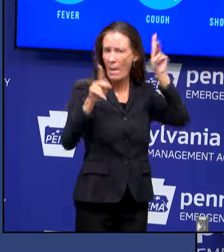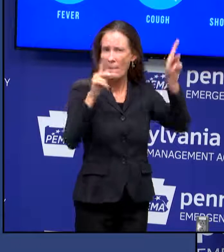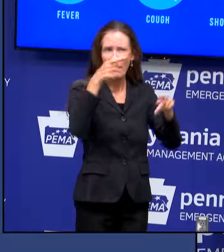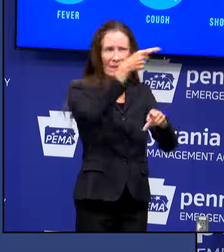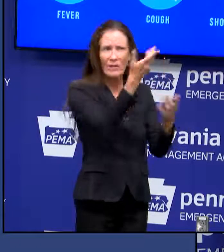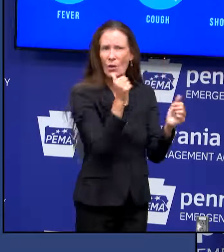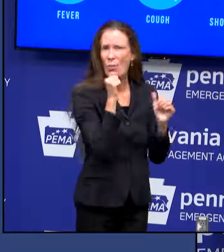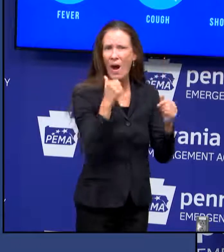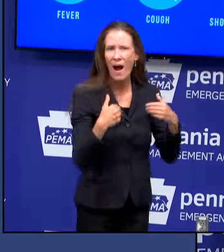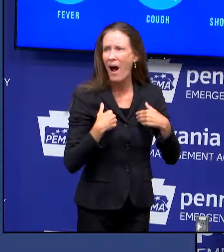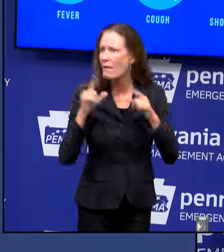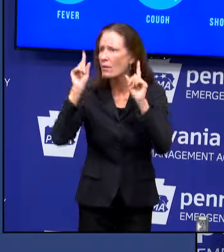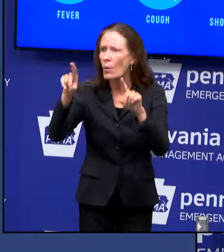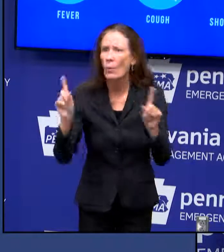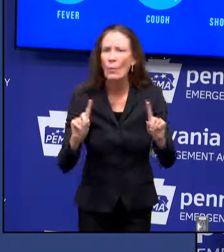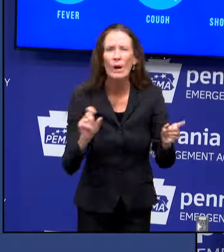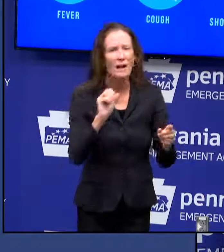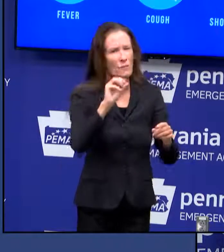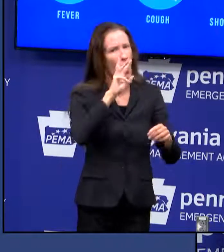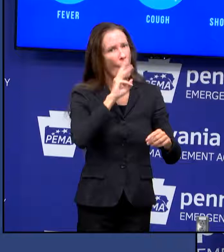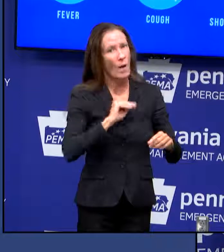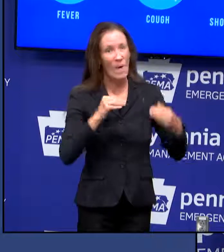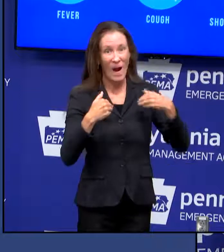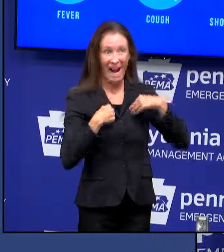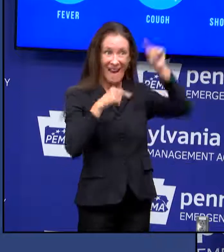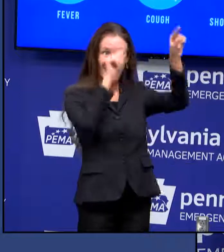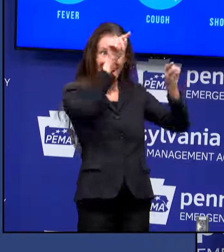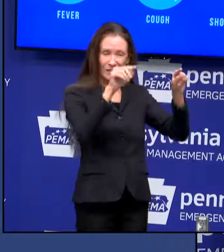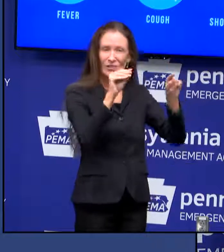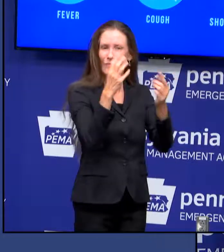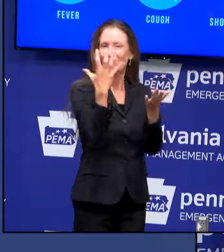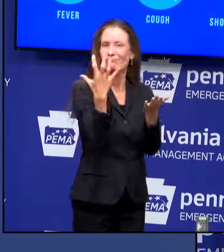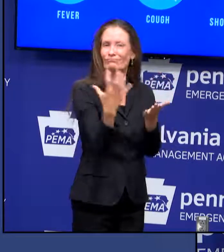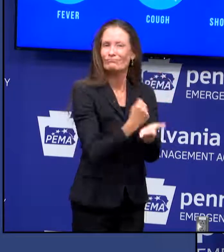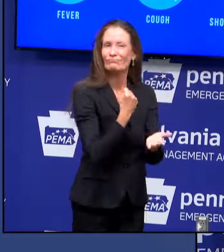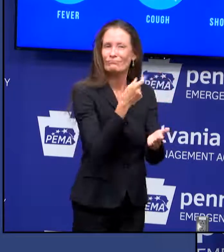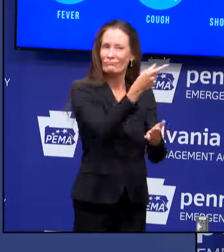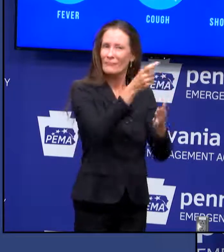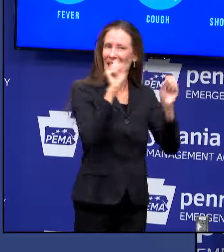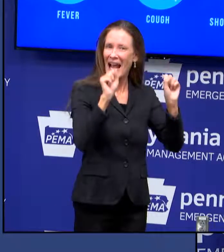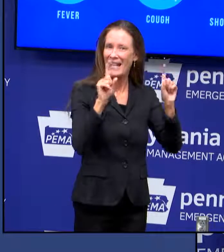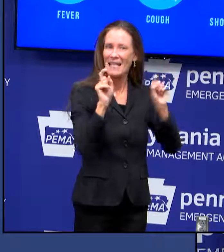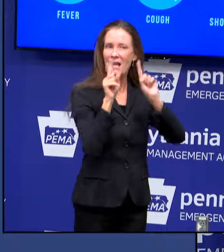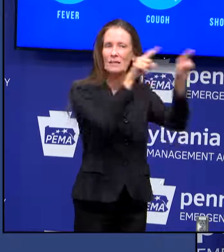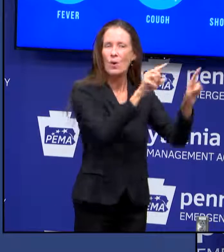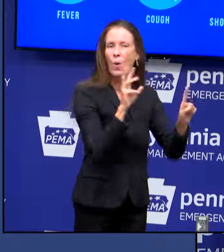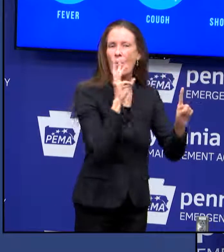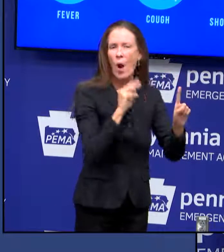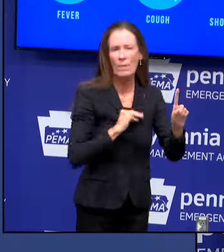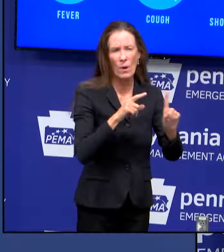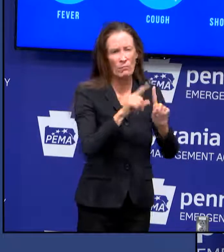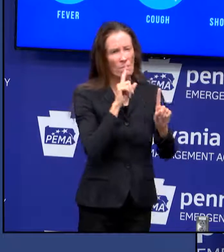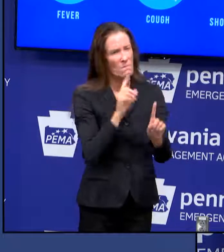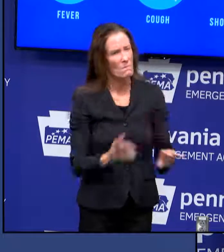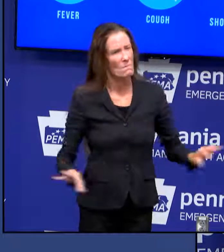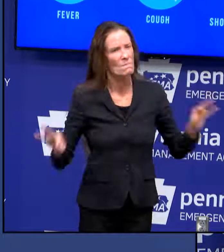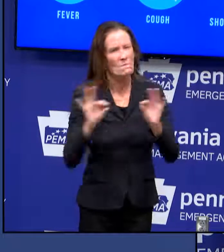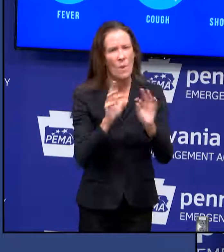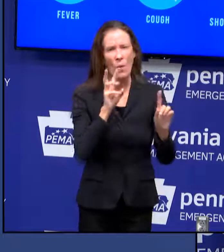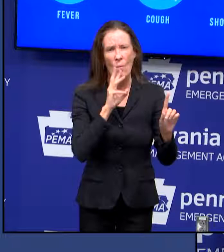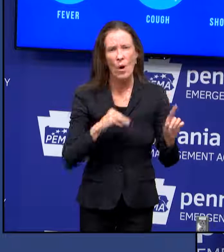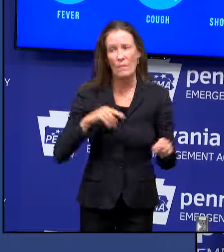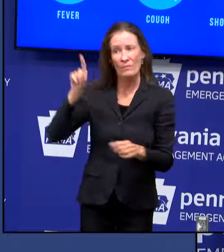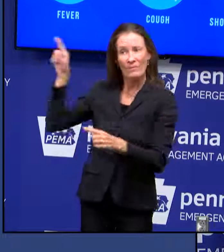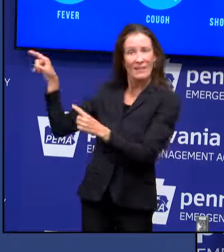are making great progress on making those tests available to those who need them. According to data from the CDC, Pennsylvania